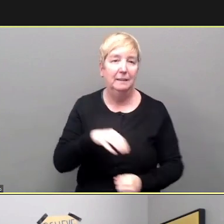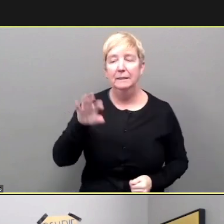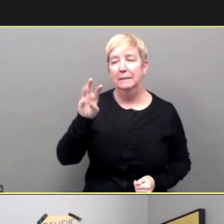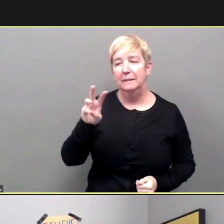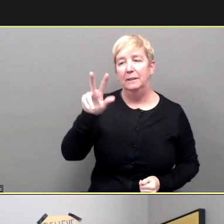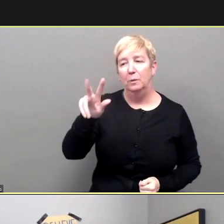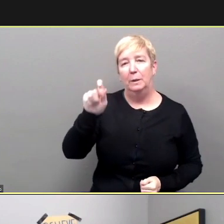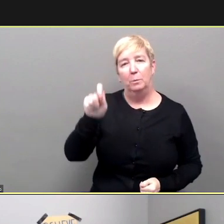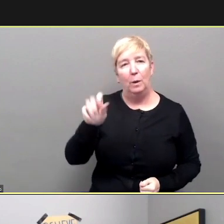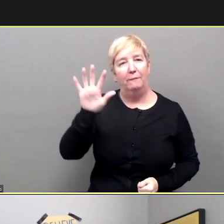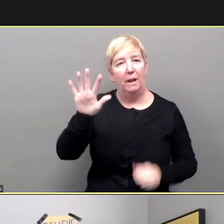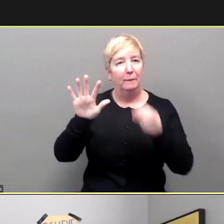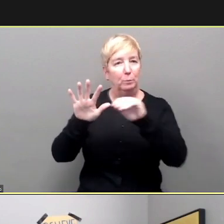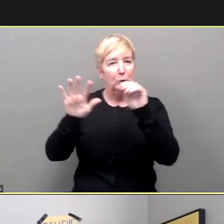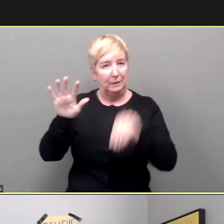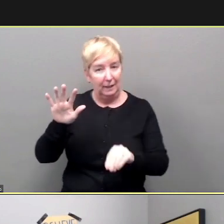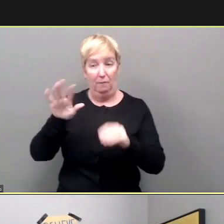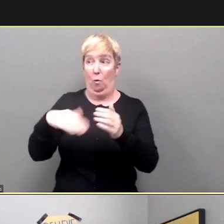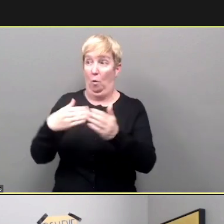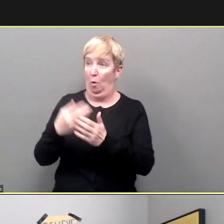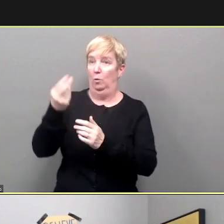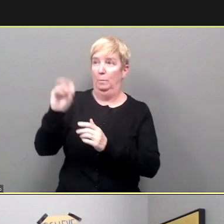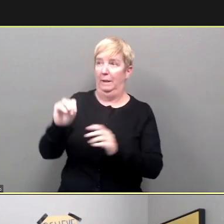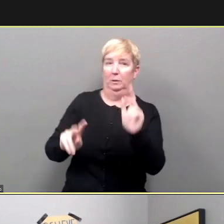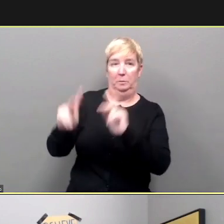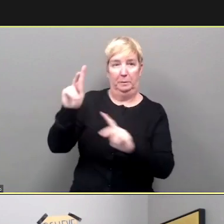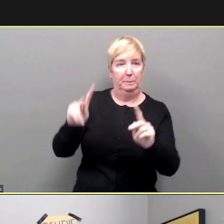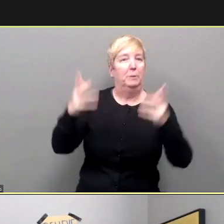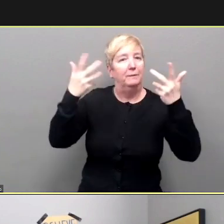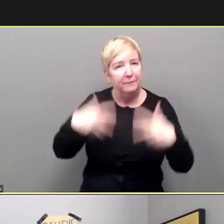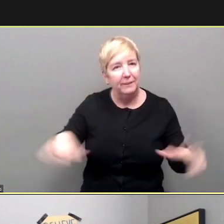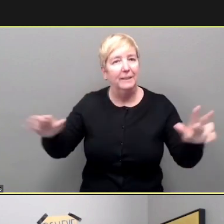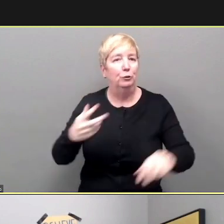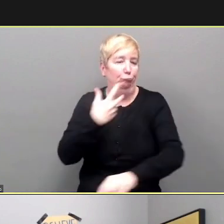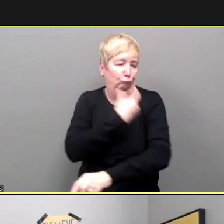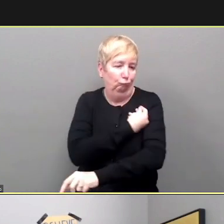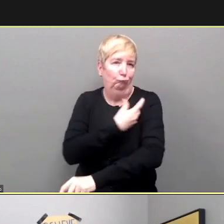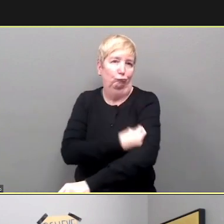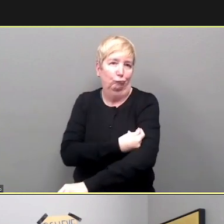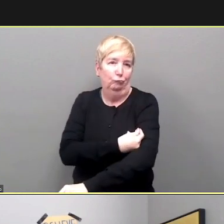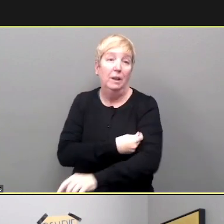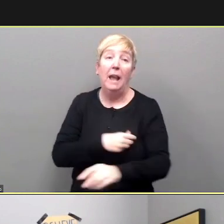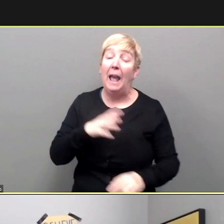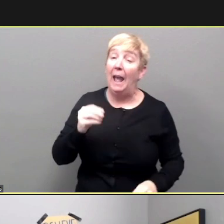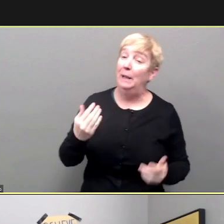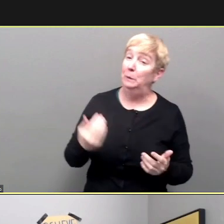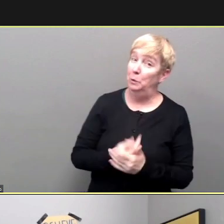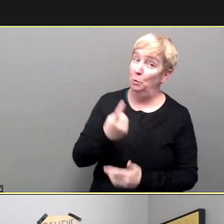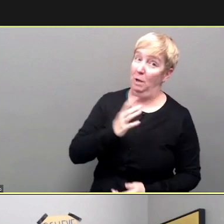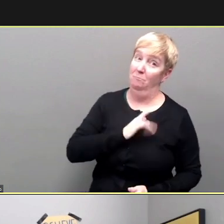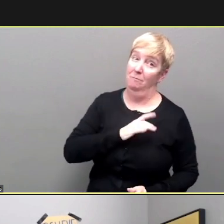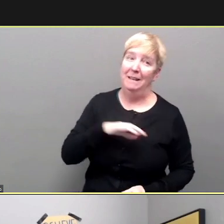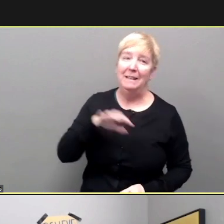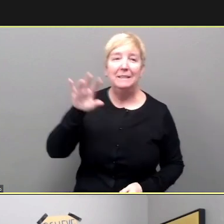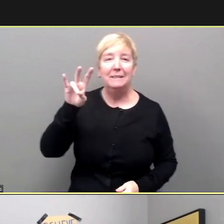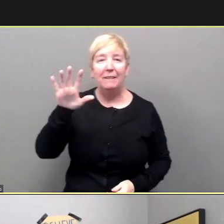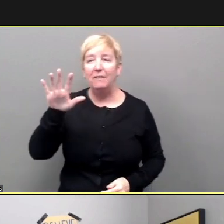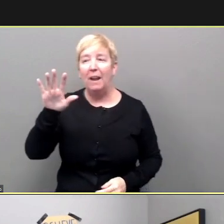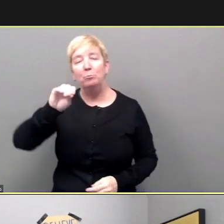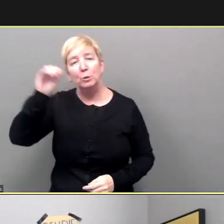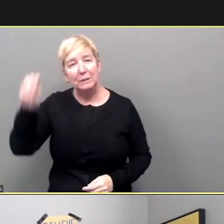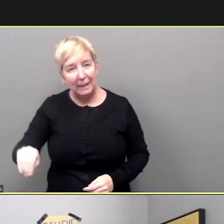63.5% of all New Mexicans have been fully vaccinated. And here's a highlight milestone. 75% of